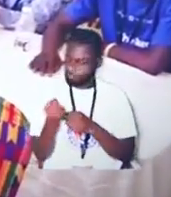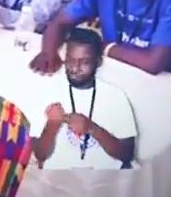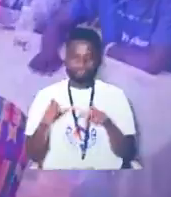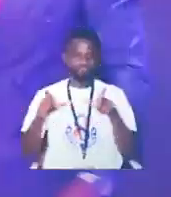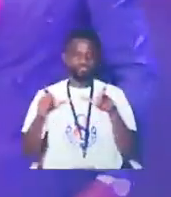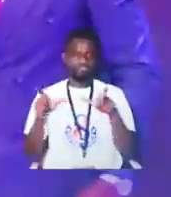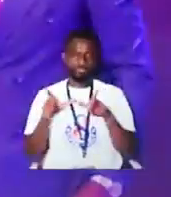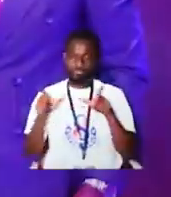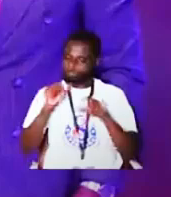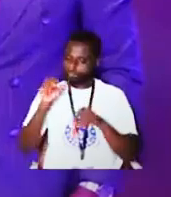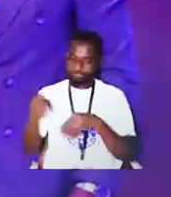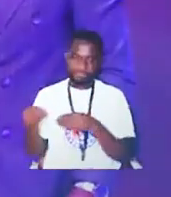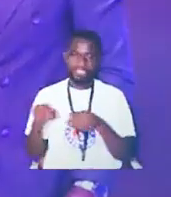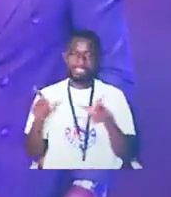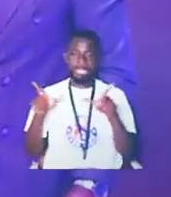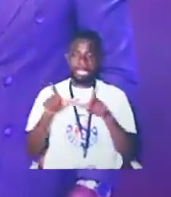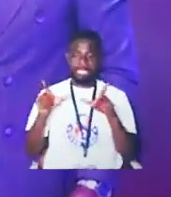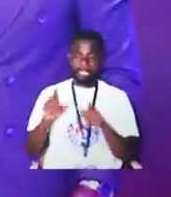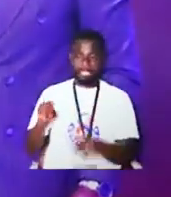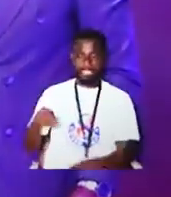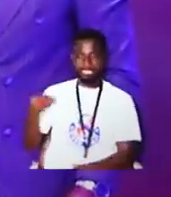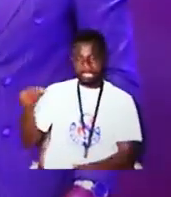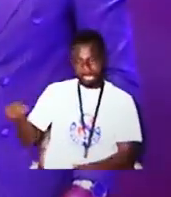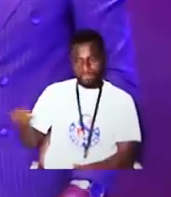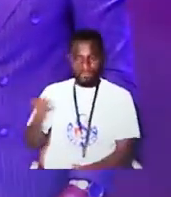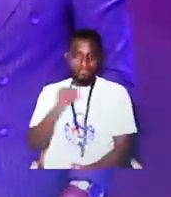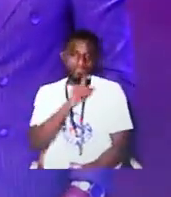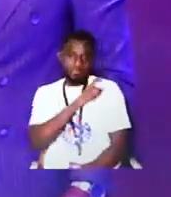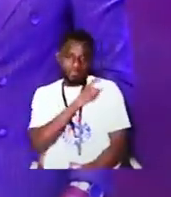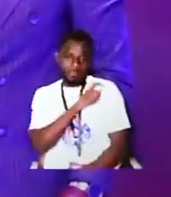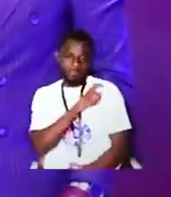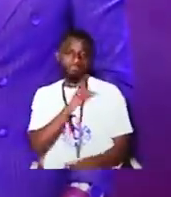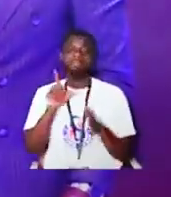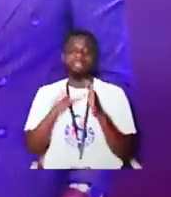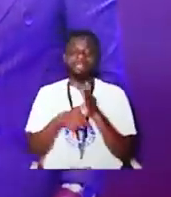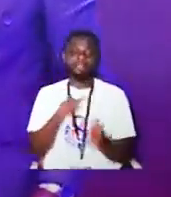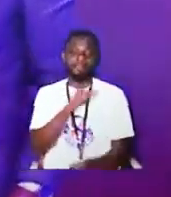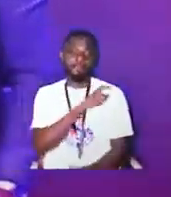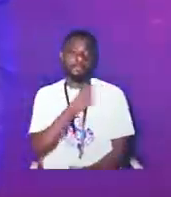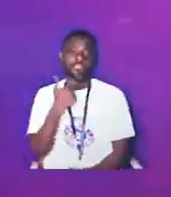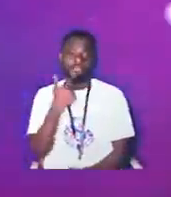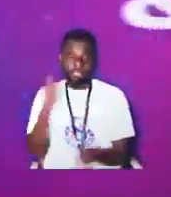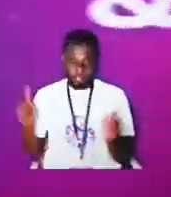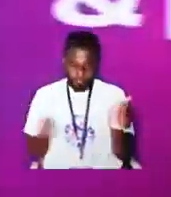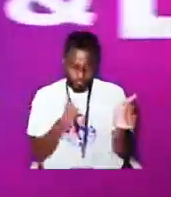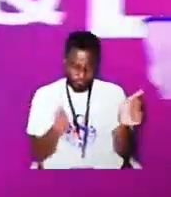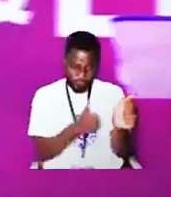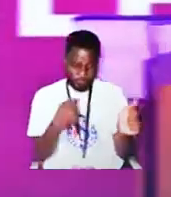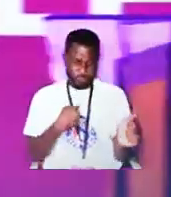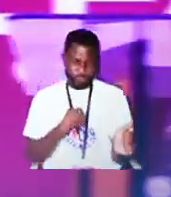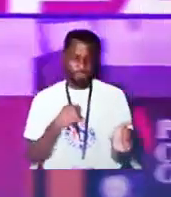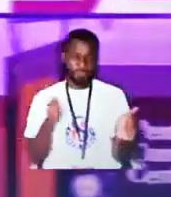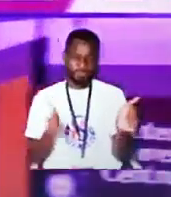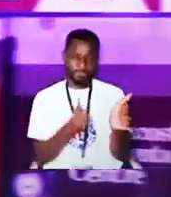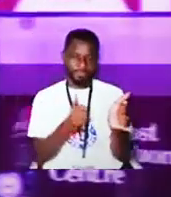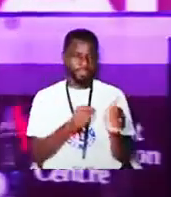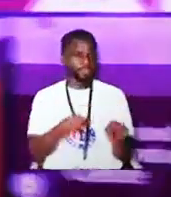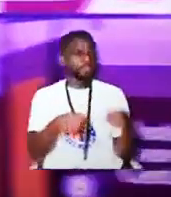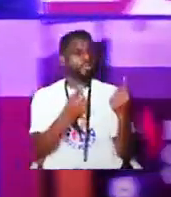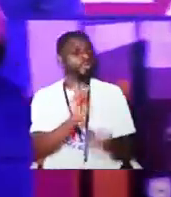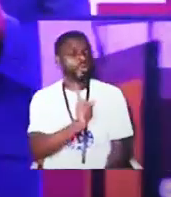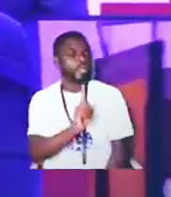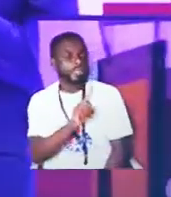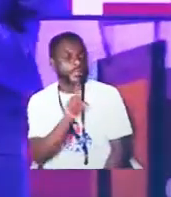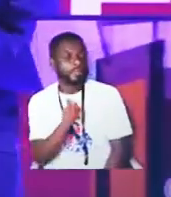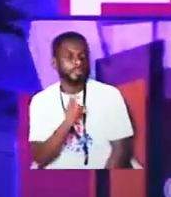license. So he gave the license to the policeman. The policeman said, follow me. Where are you going? And